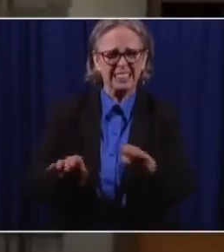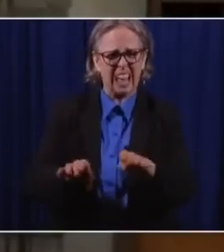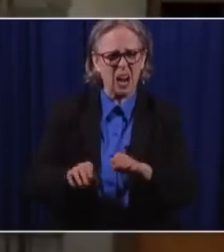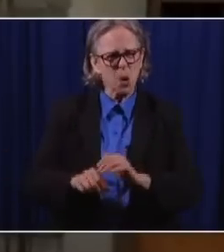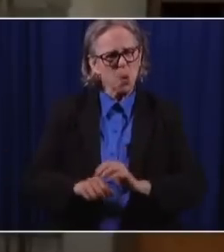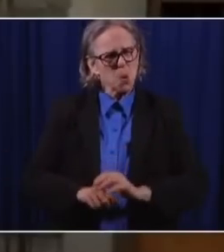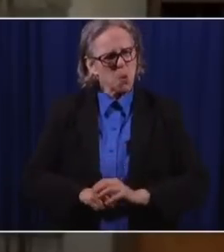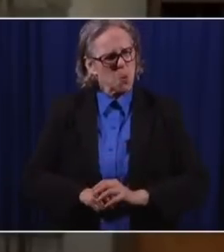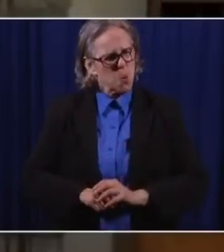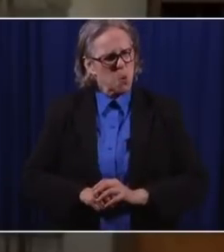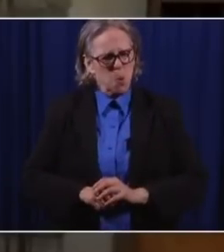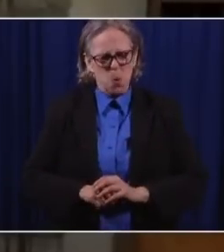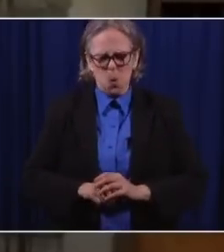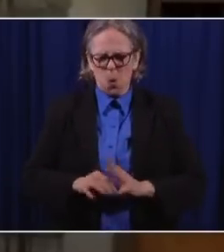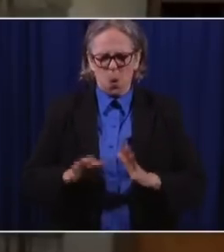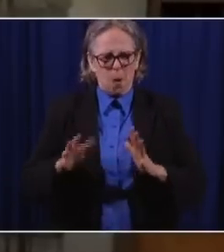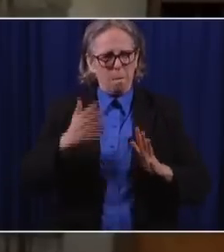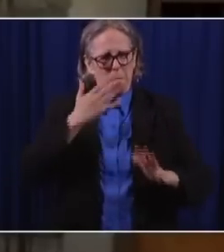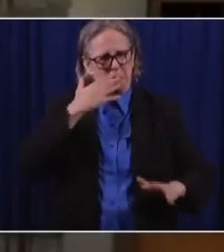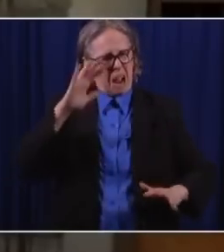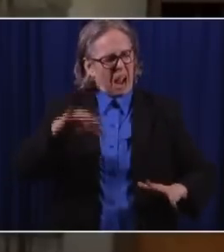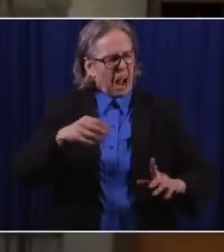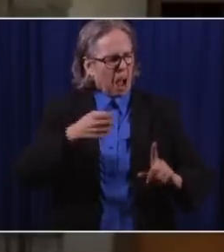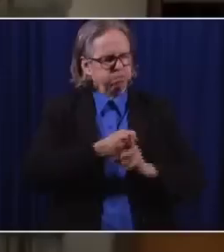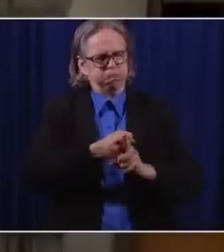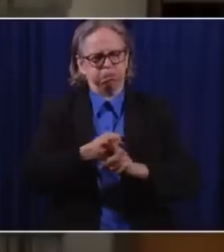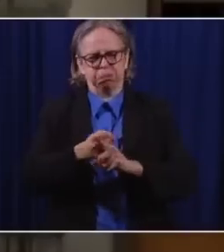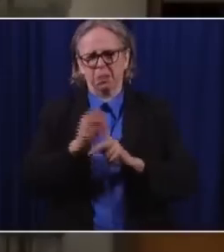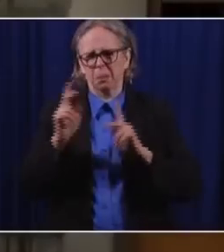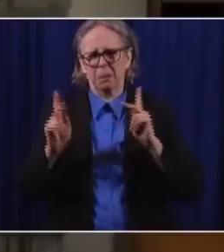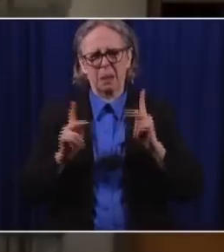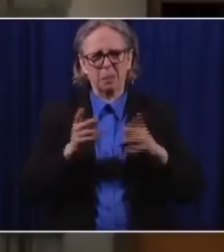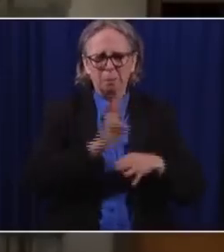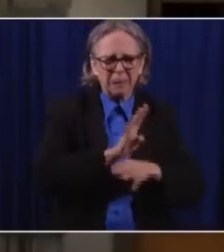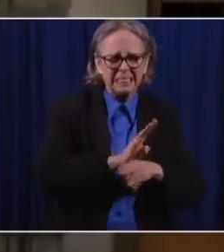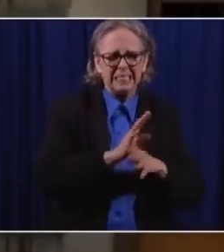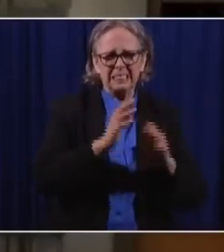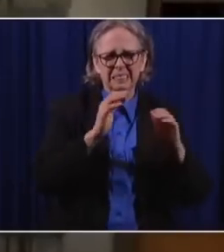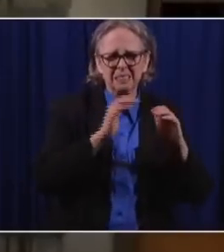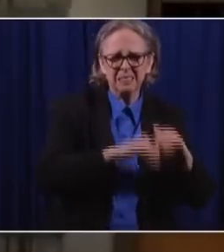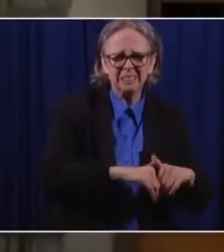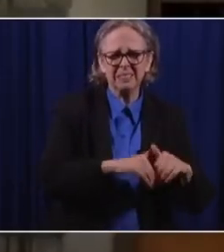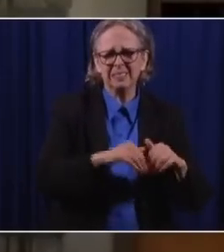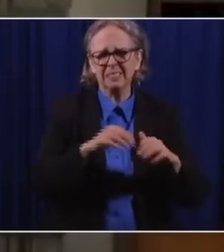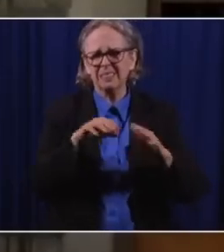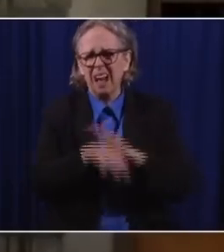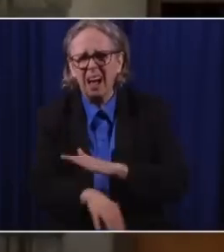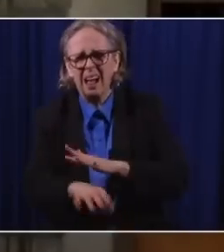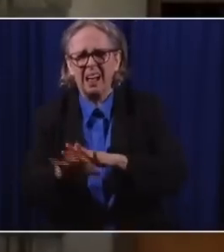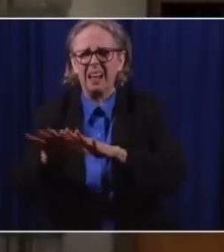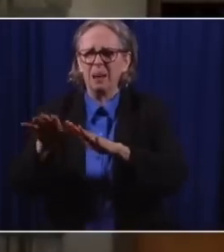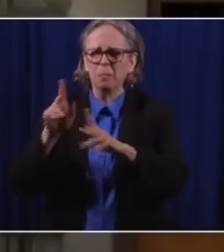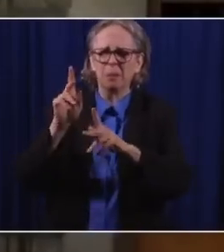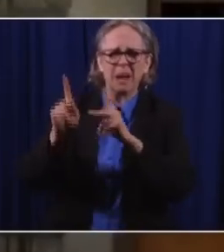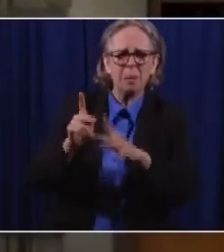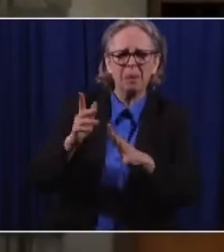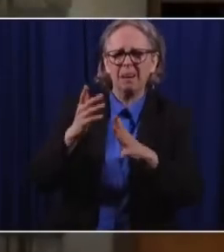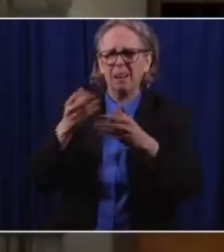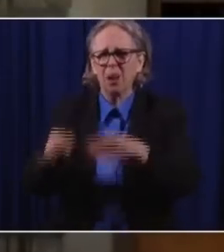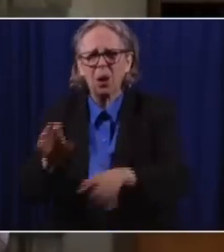I found as governor throughout this pandemic is that there are very